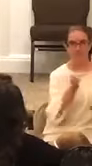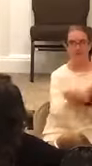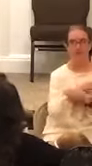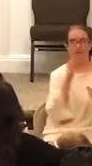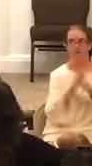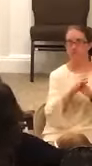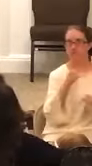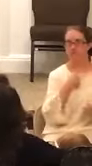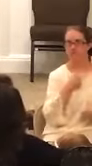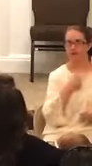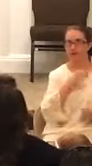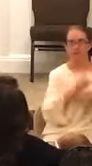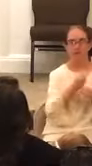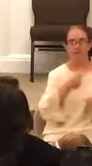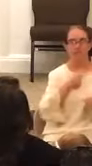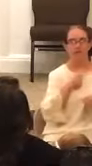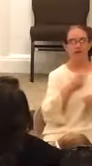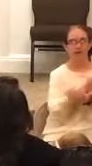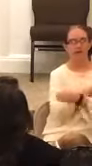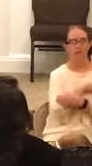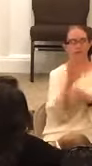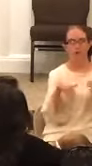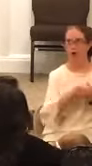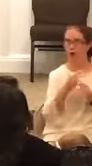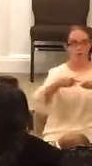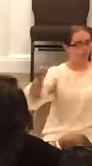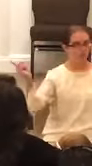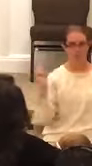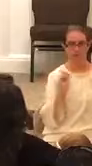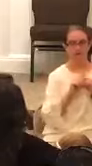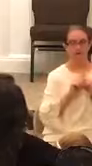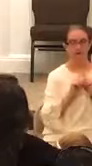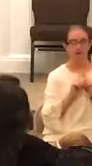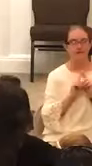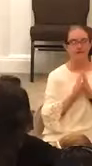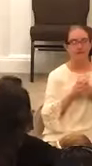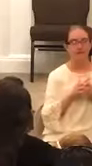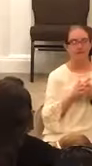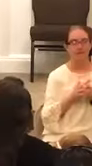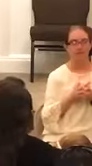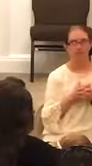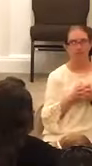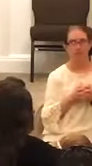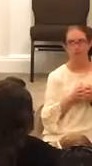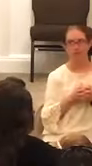me, but it made me love him and everybody around me. Hallelujah.